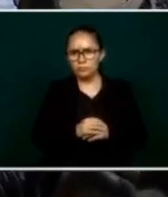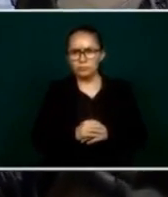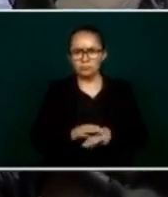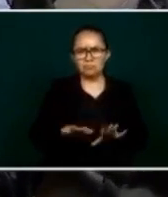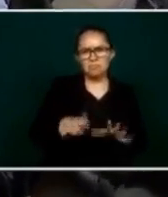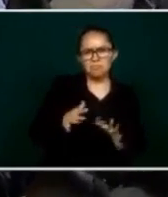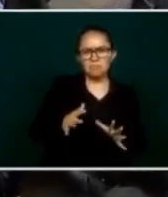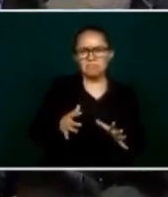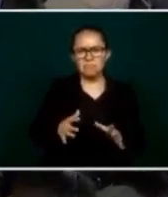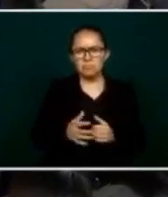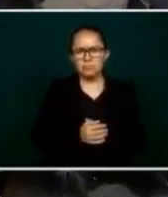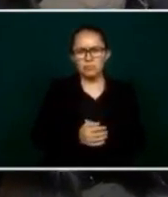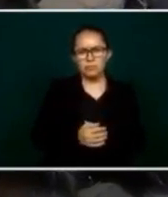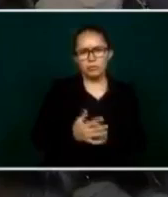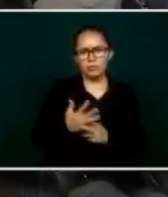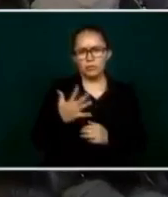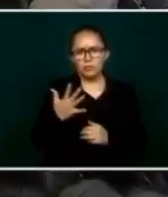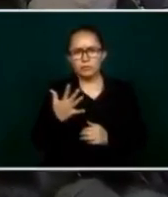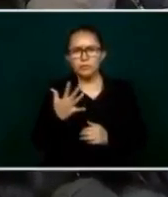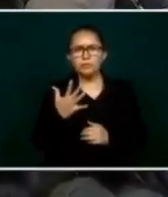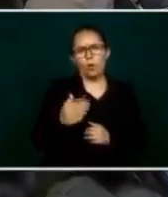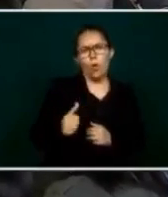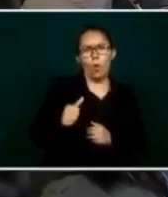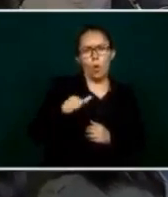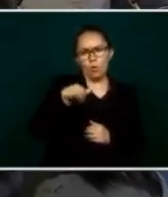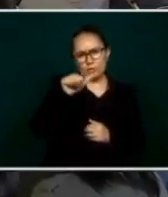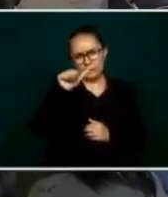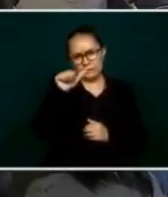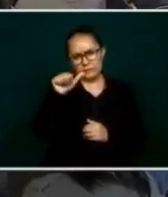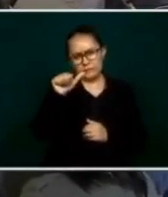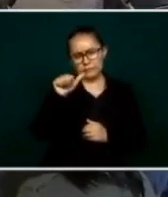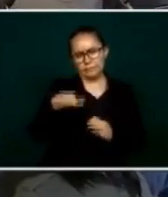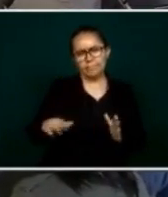They used to earn 5,000 to 6,000 a month,